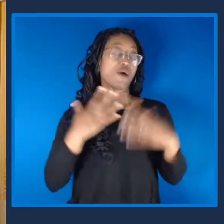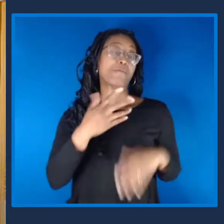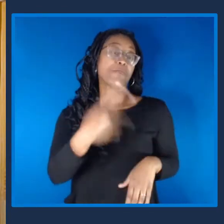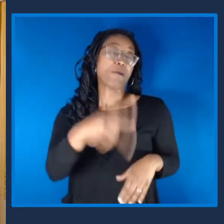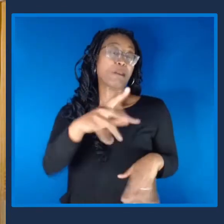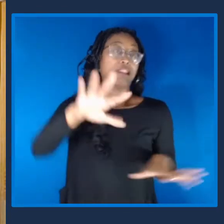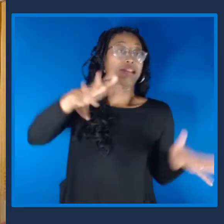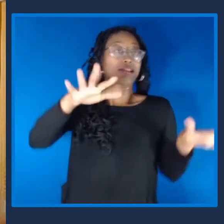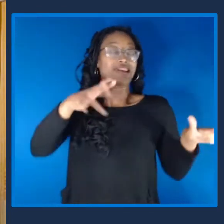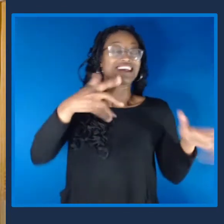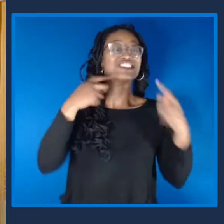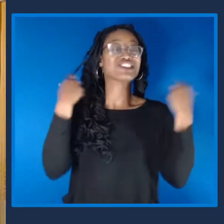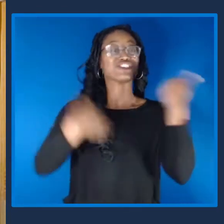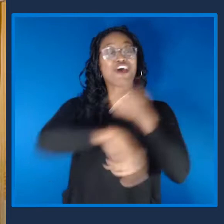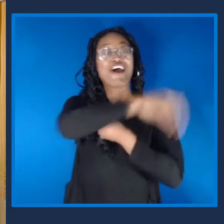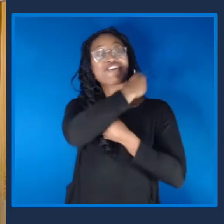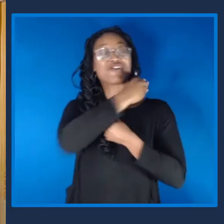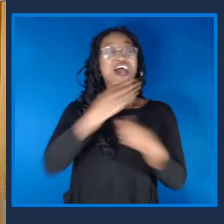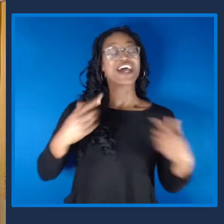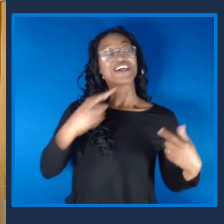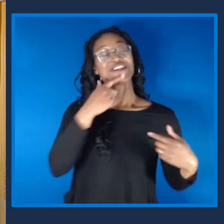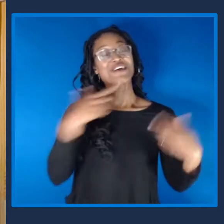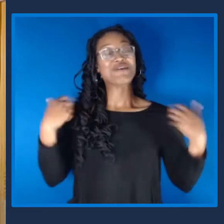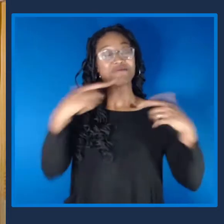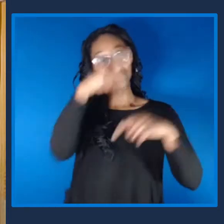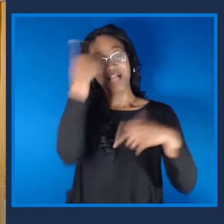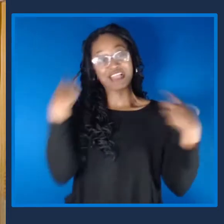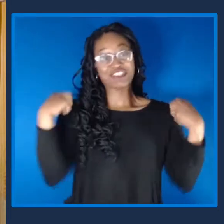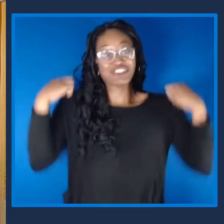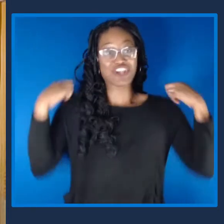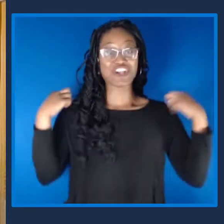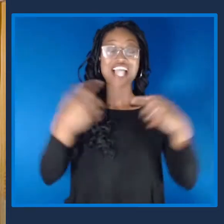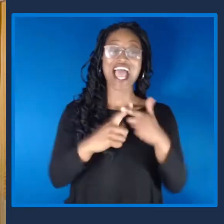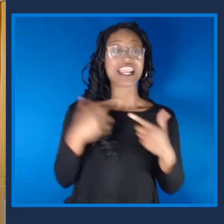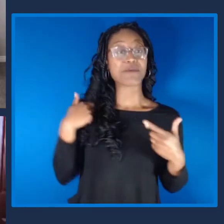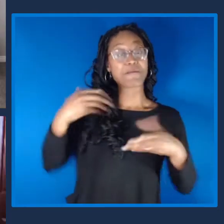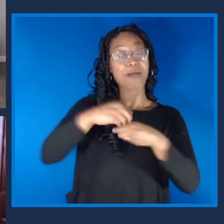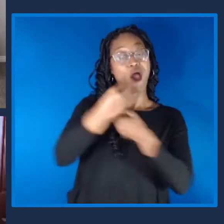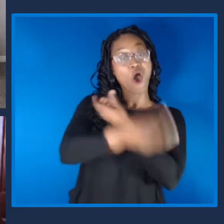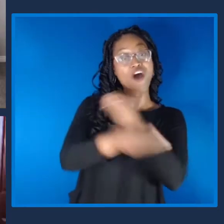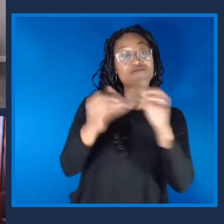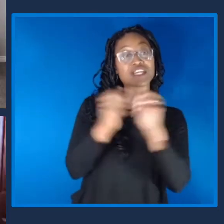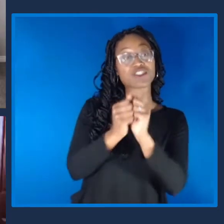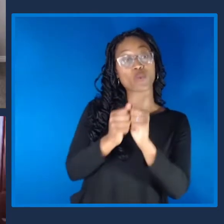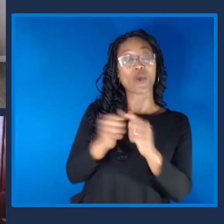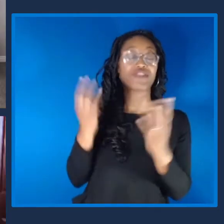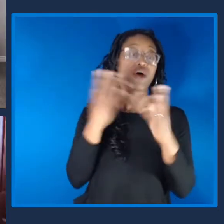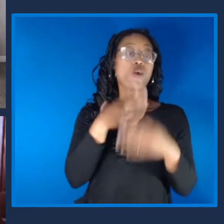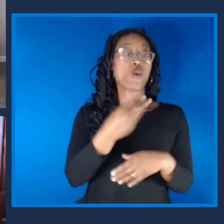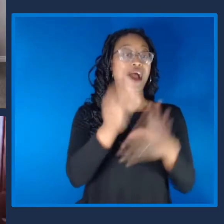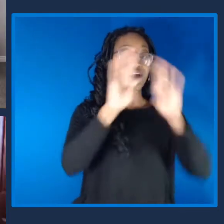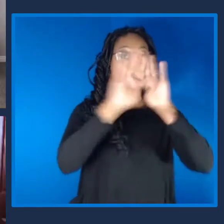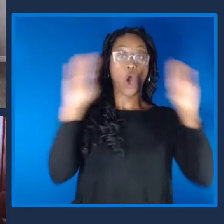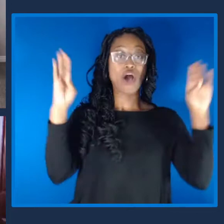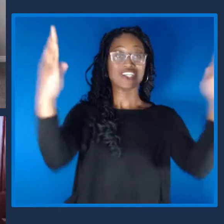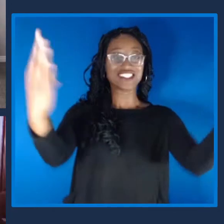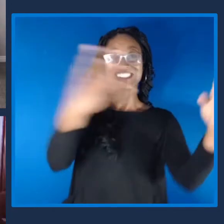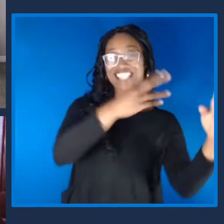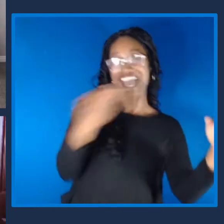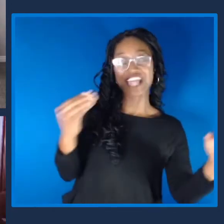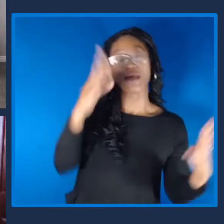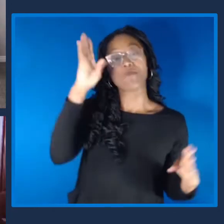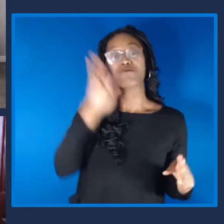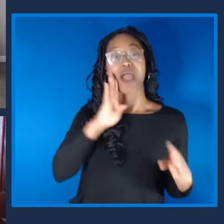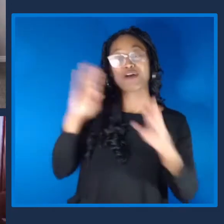home office with white walls behind me and some light wooden doors in the background. Natalie and Lori, would you want to go